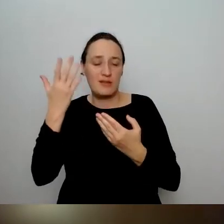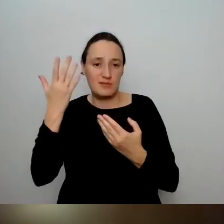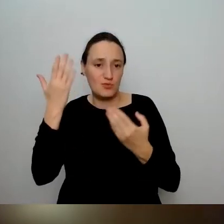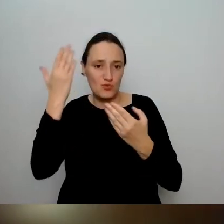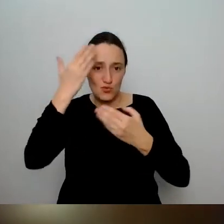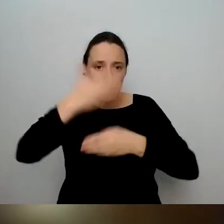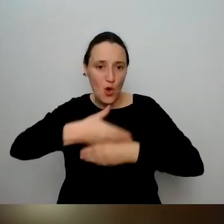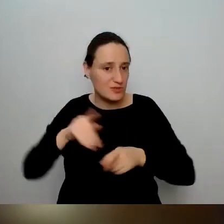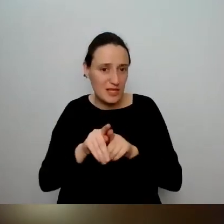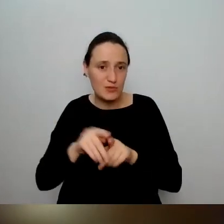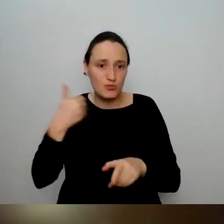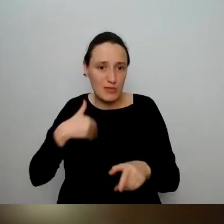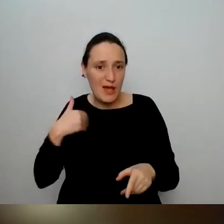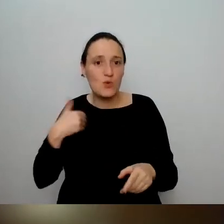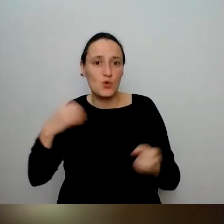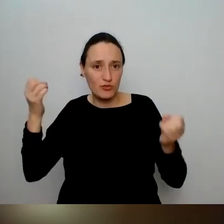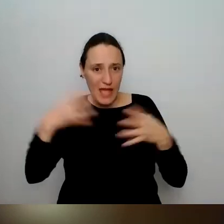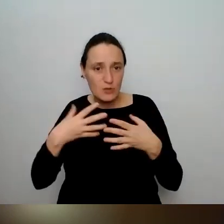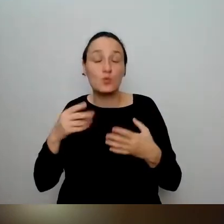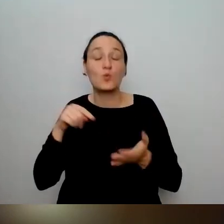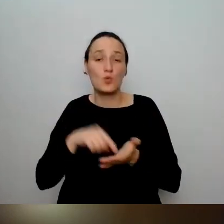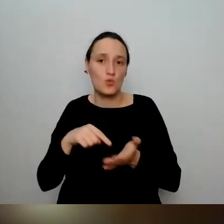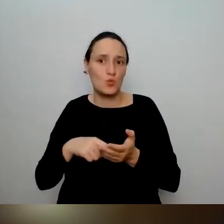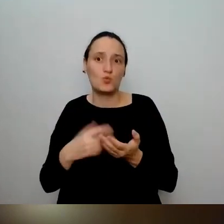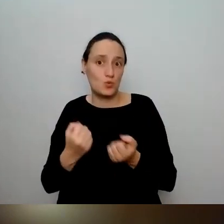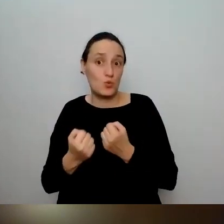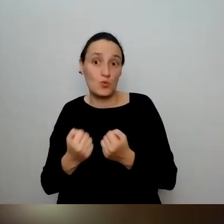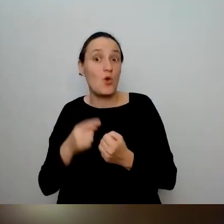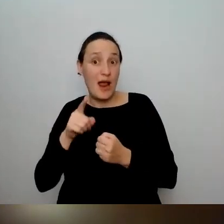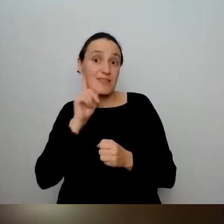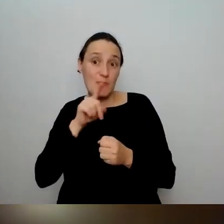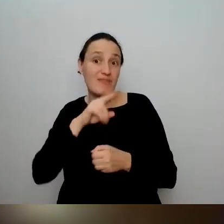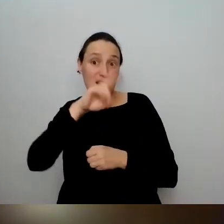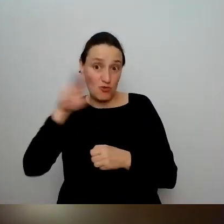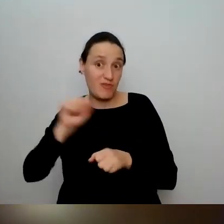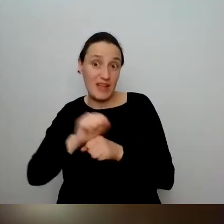the light of the sun, which literally is as bright as day.